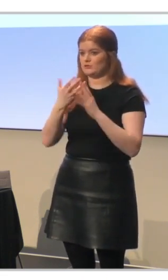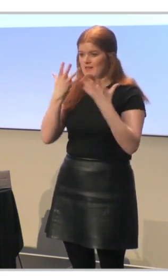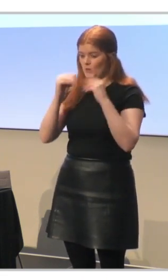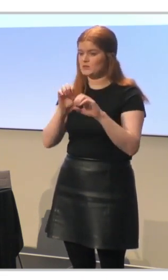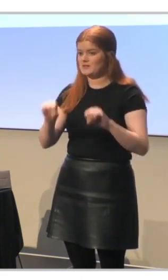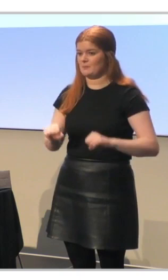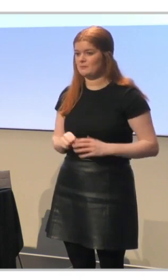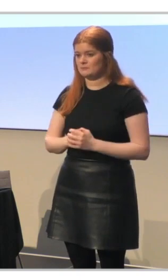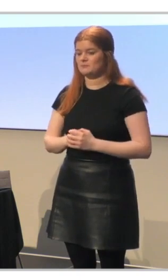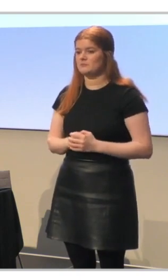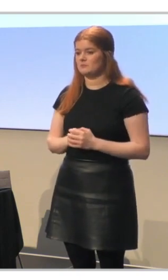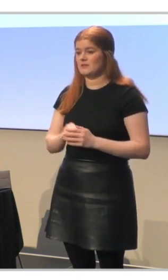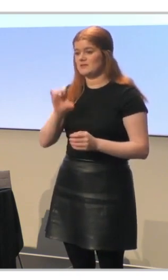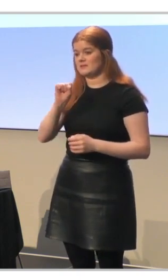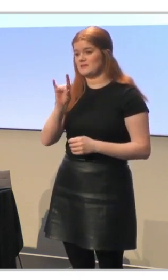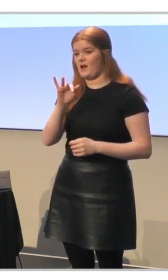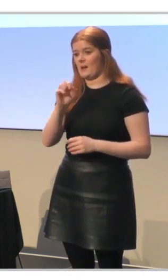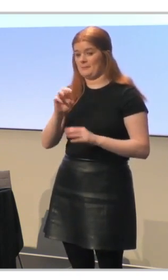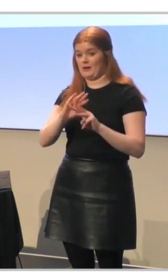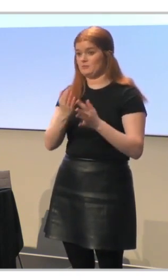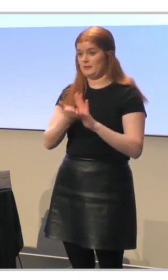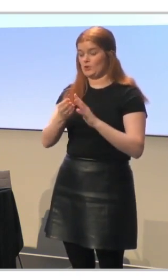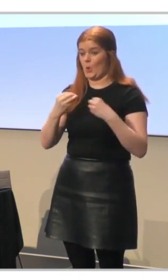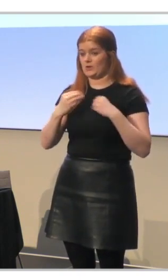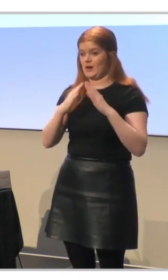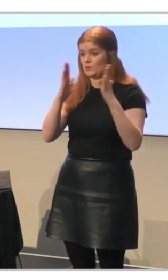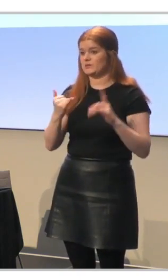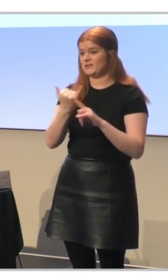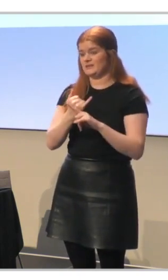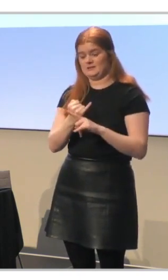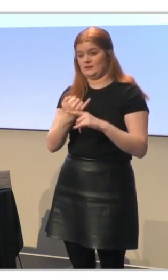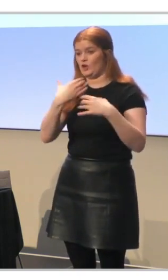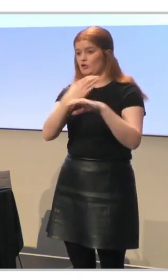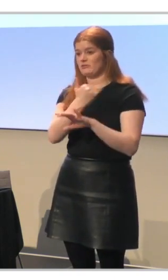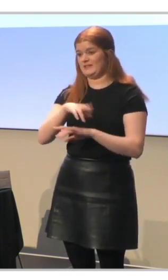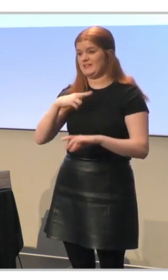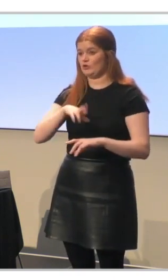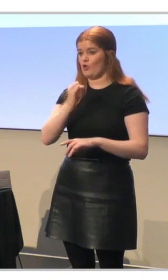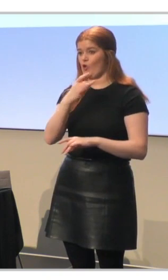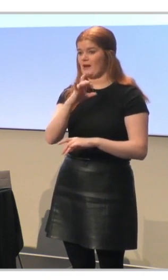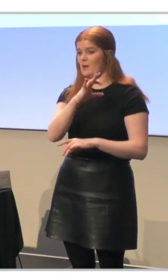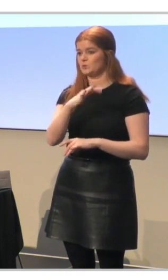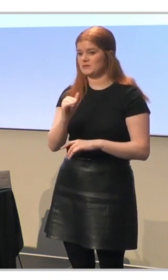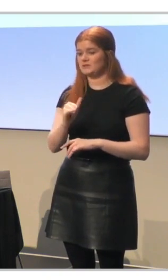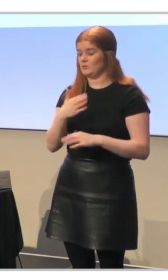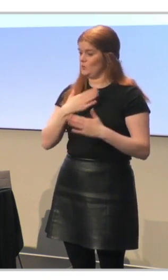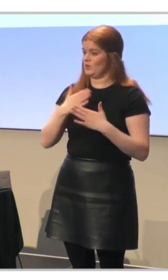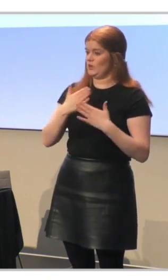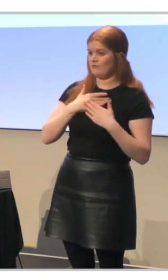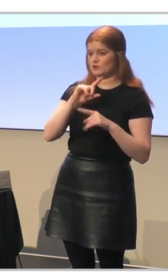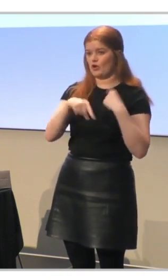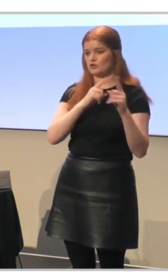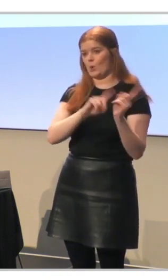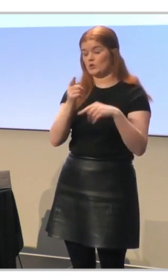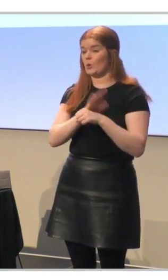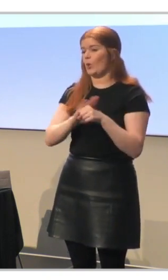education. Sky's parents are building a home for her currently in a rural part of Cork County and would like for their daughter to attend her